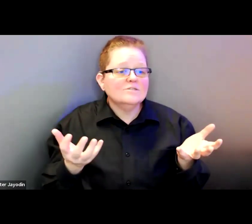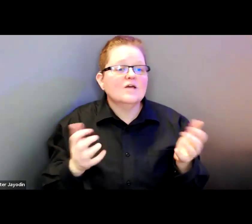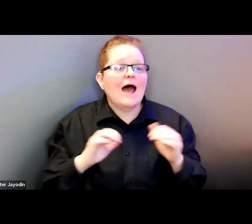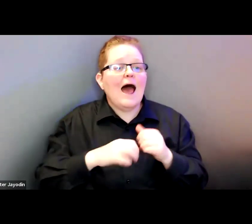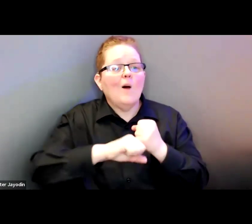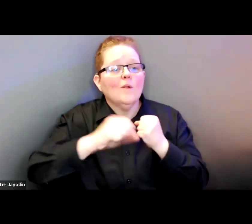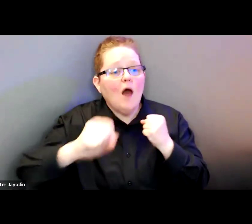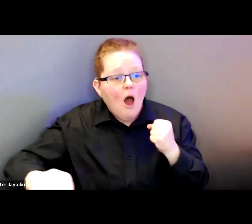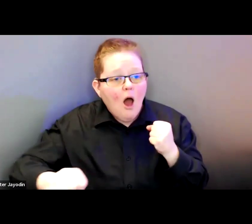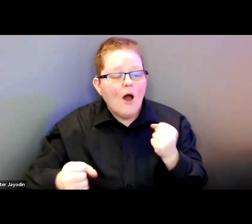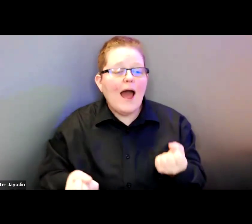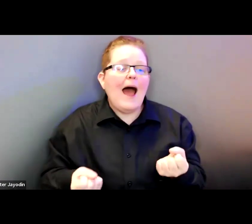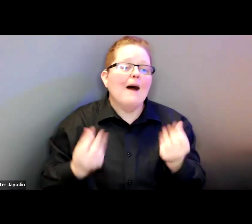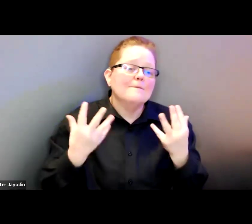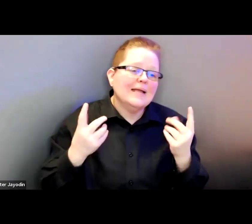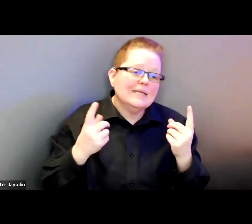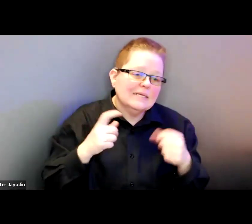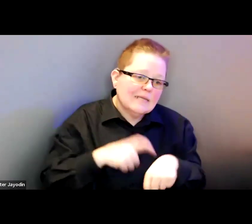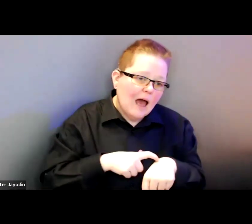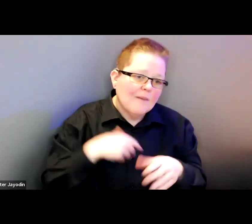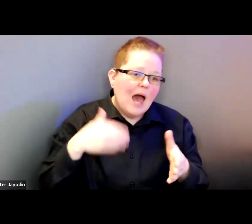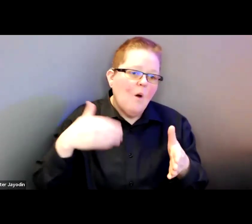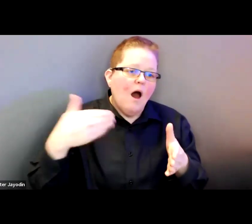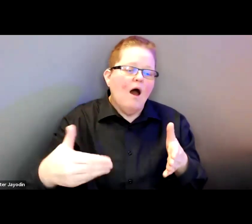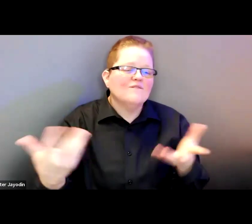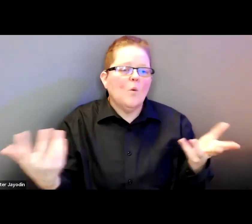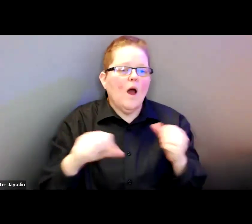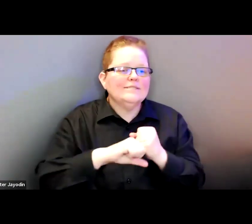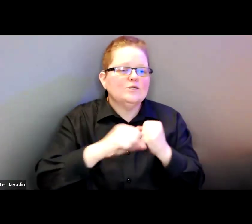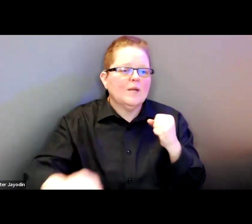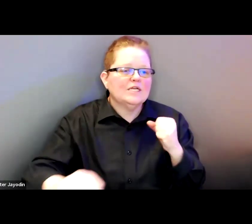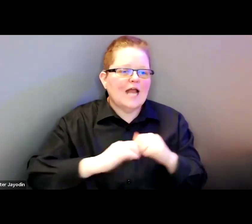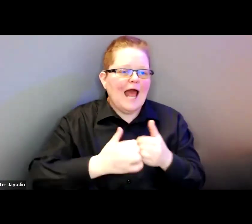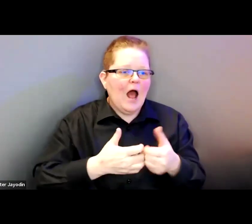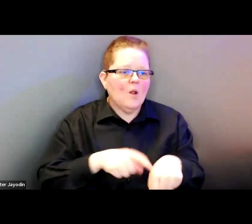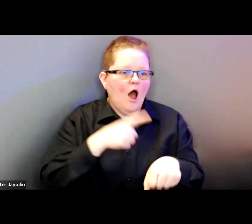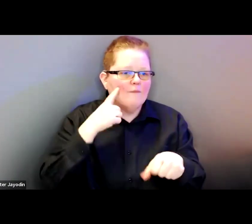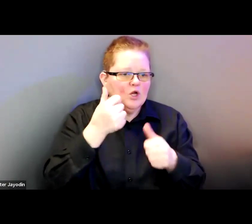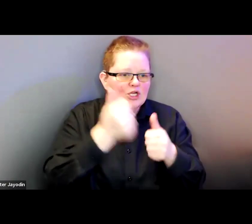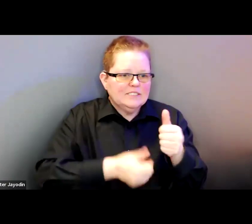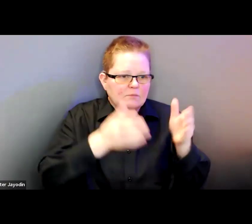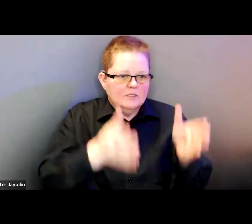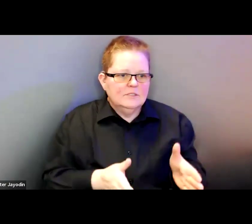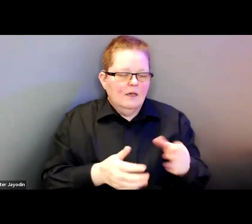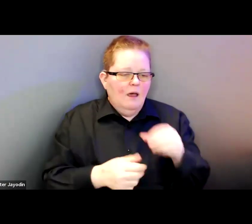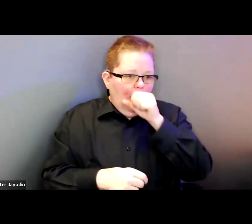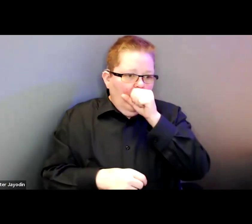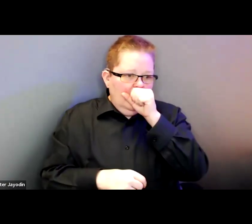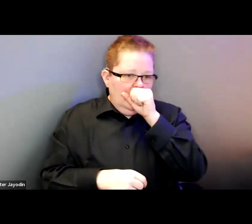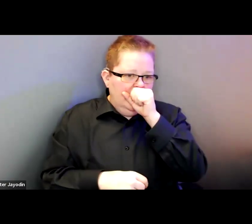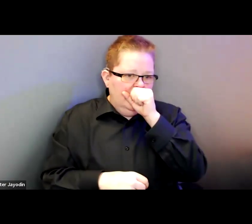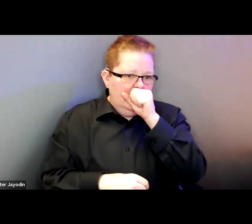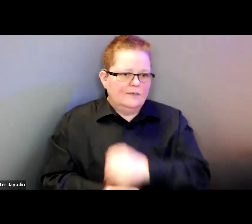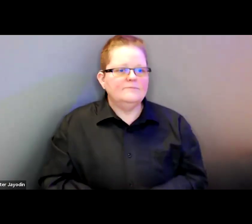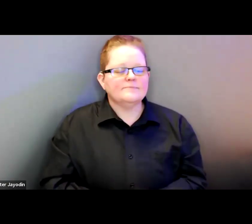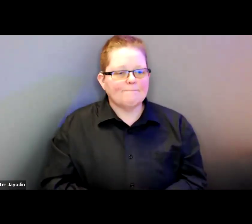many and how long, like what duration and like how long per person. So with that, actually,